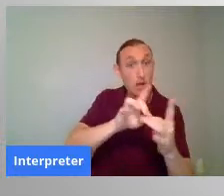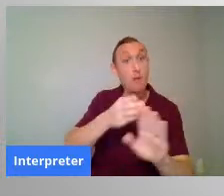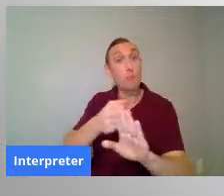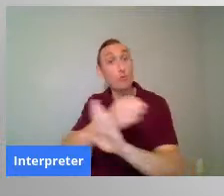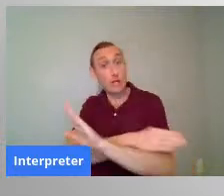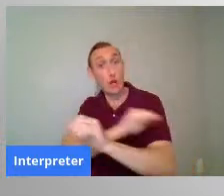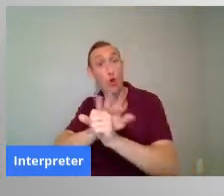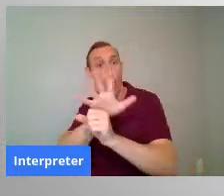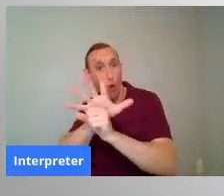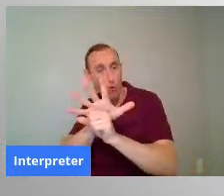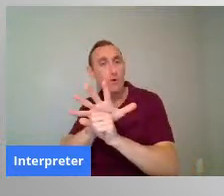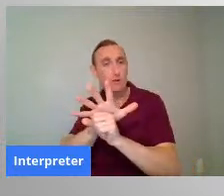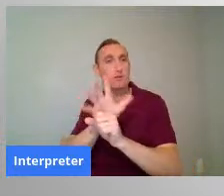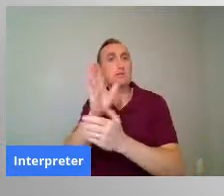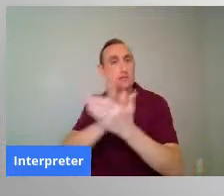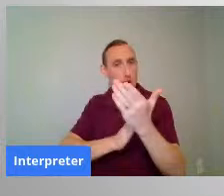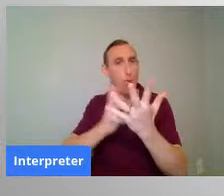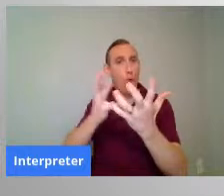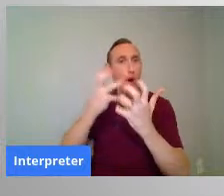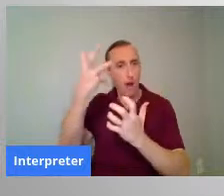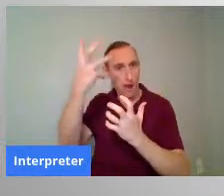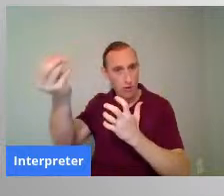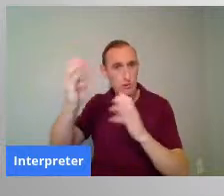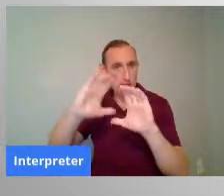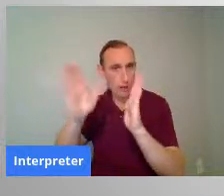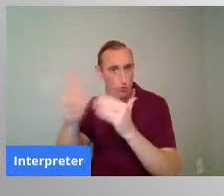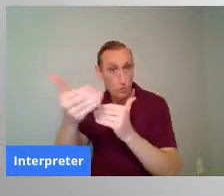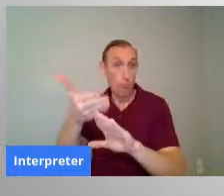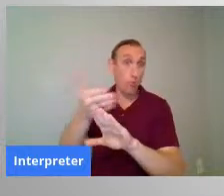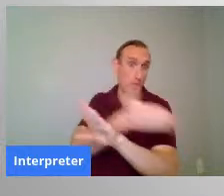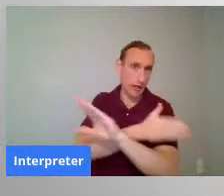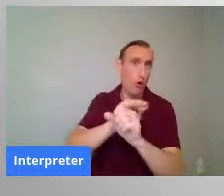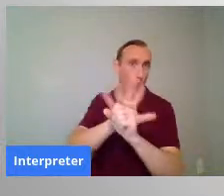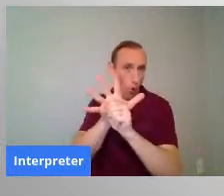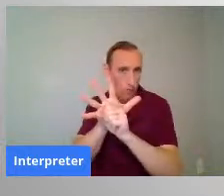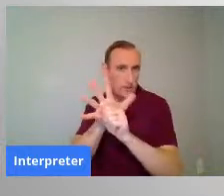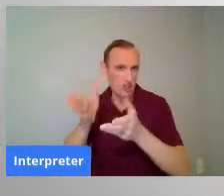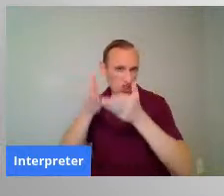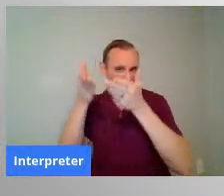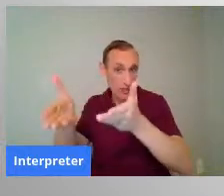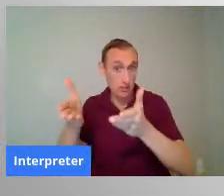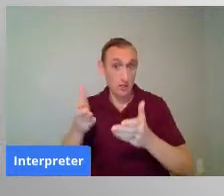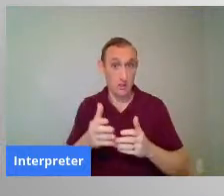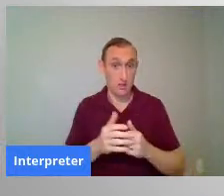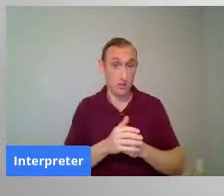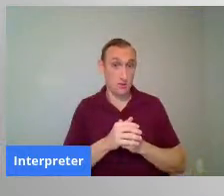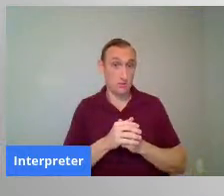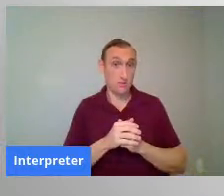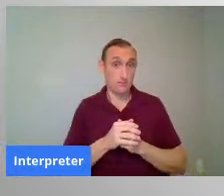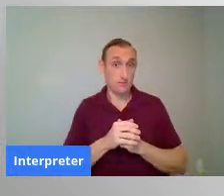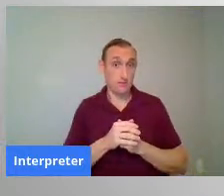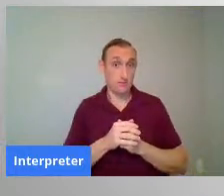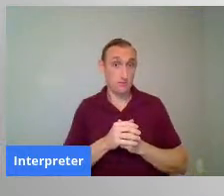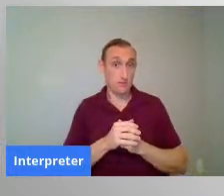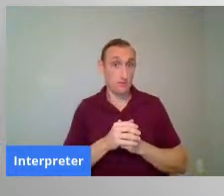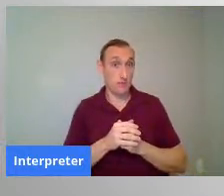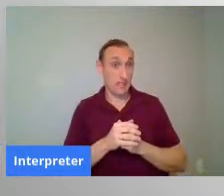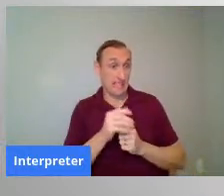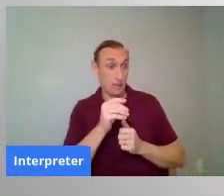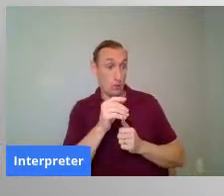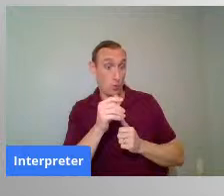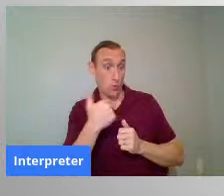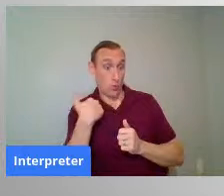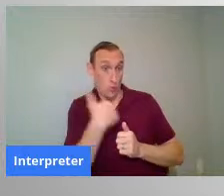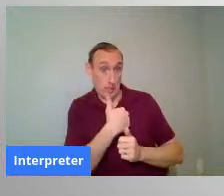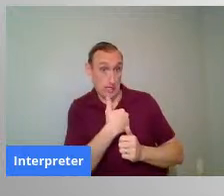but I do not want for us to suggest that we have said, well, the only way you can do it is if you can find the money to pay for it. What